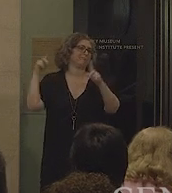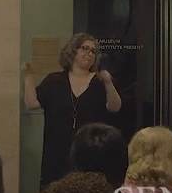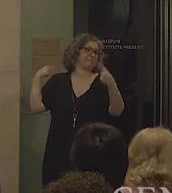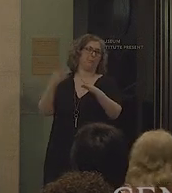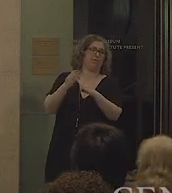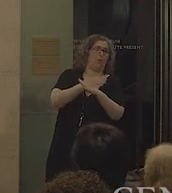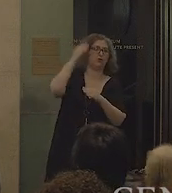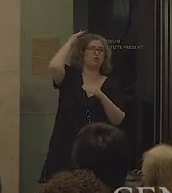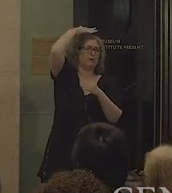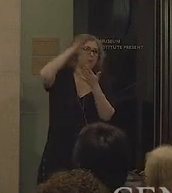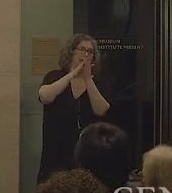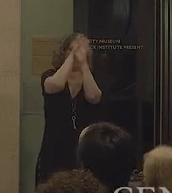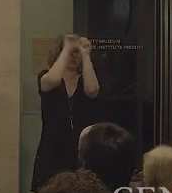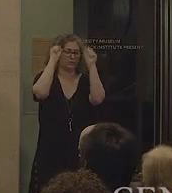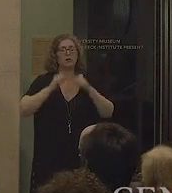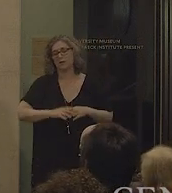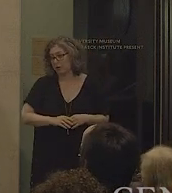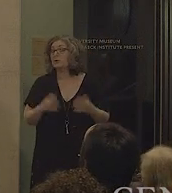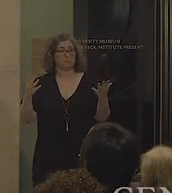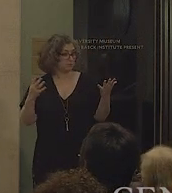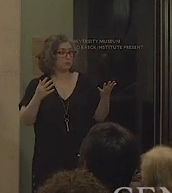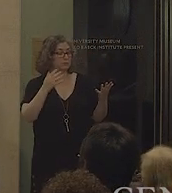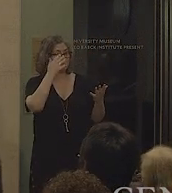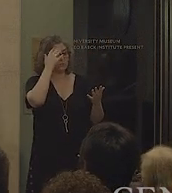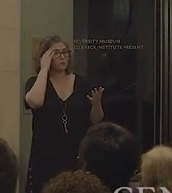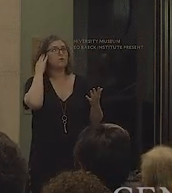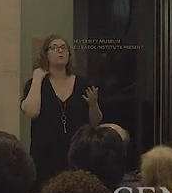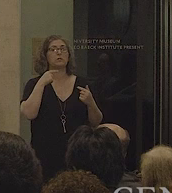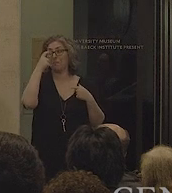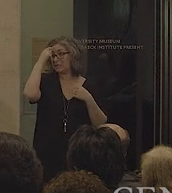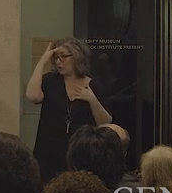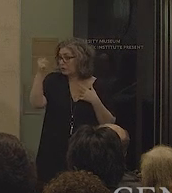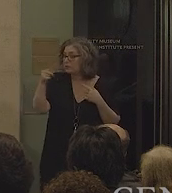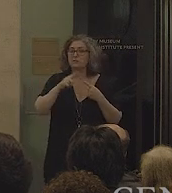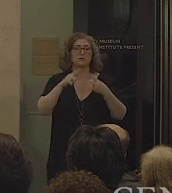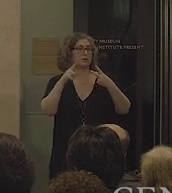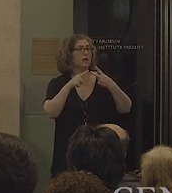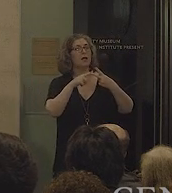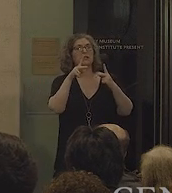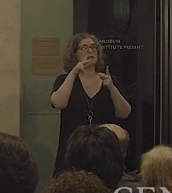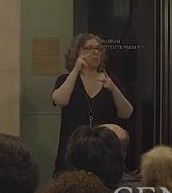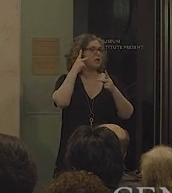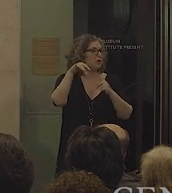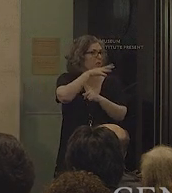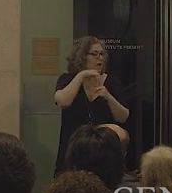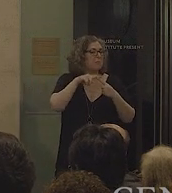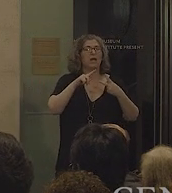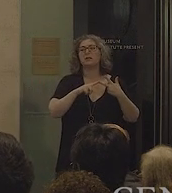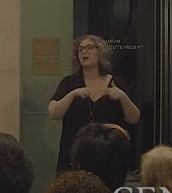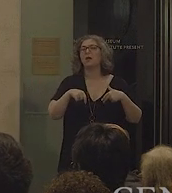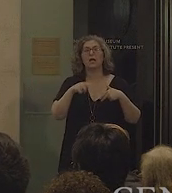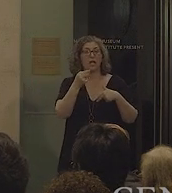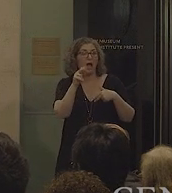Certainly. Oh, yeah. Okay, so we have mental illness, we have the political climate, we have guns, the